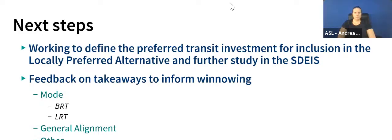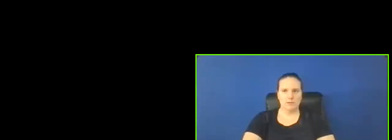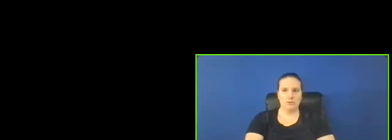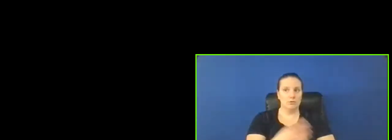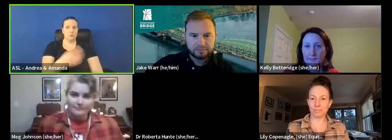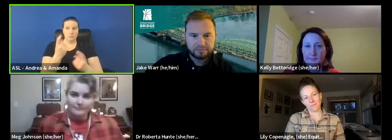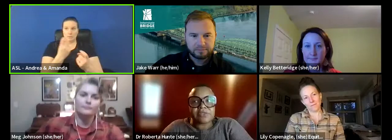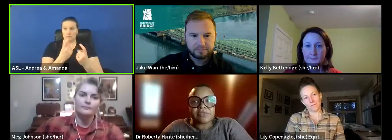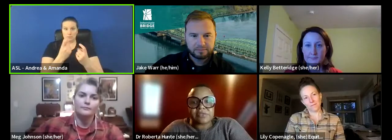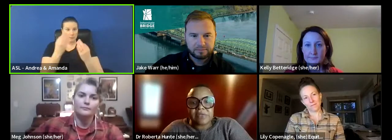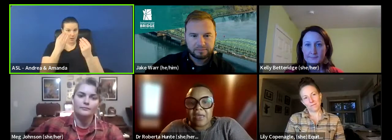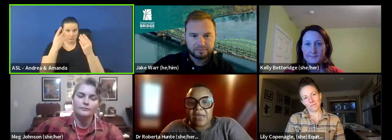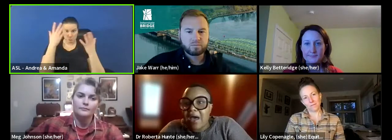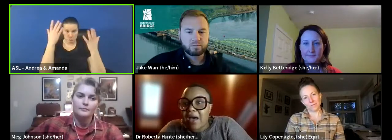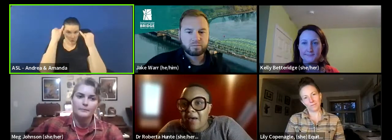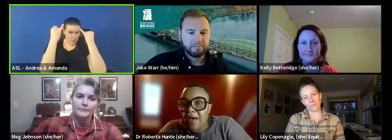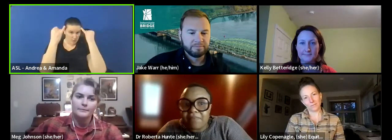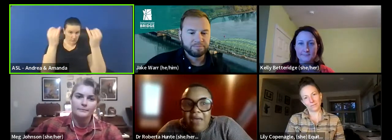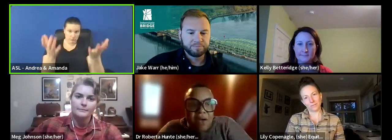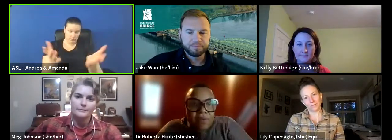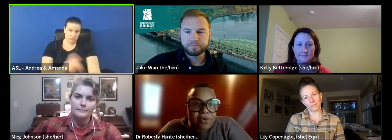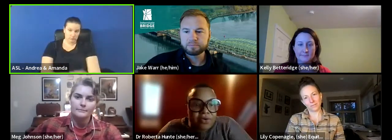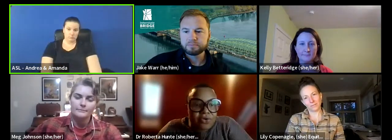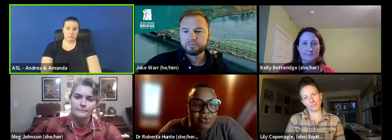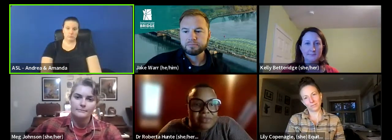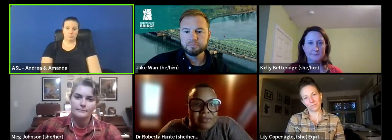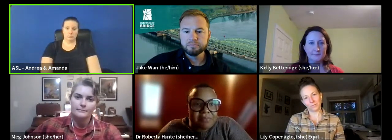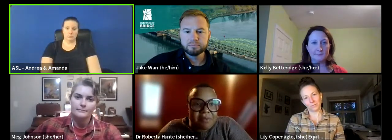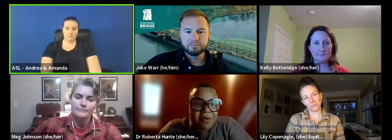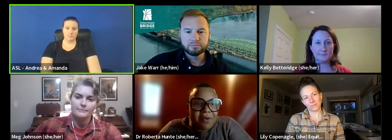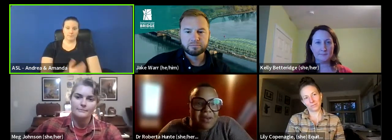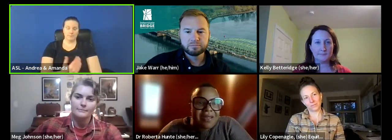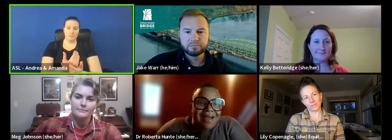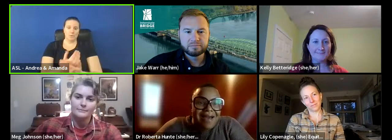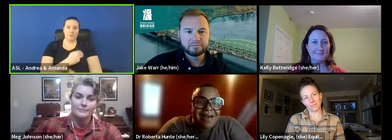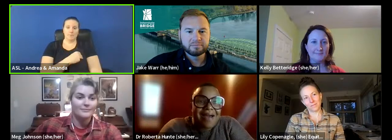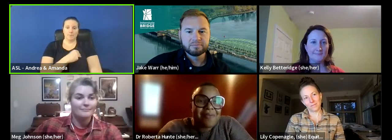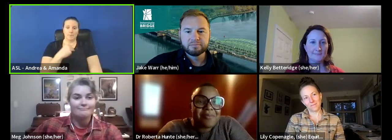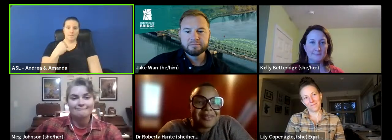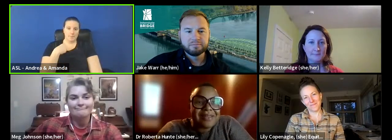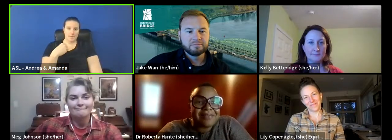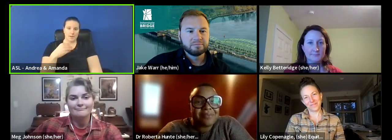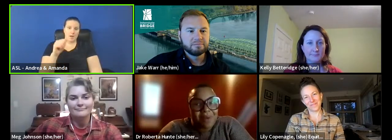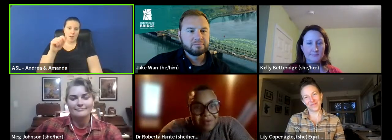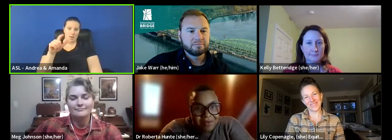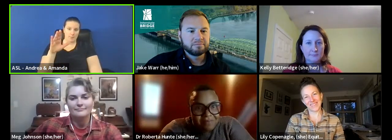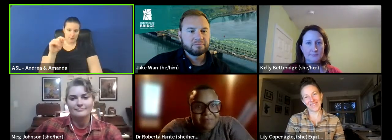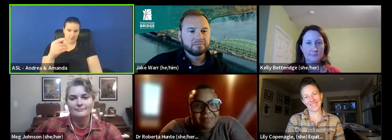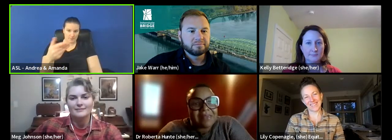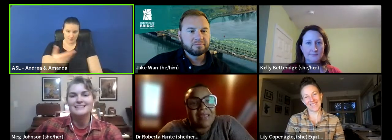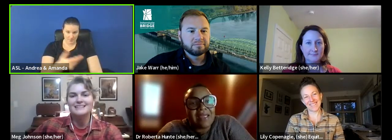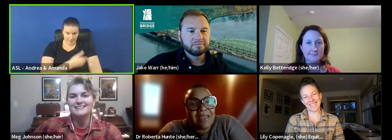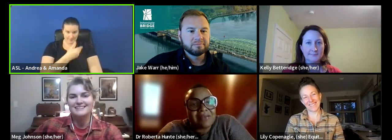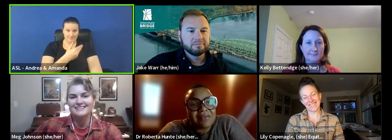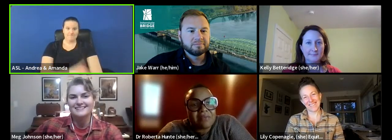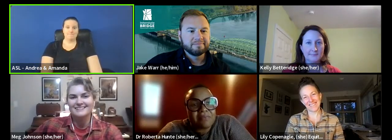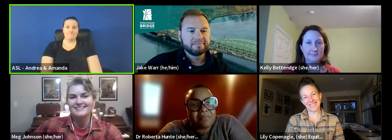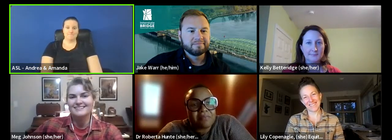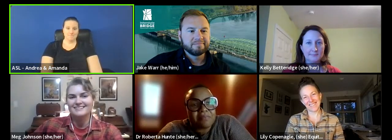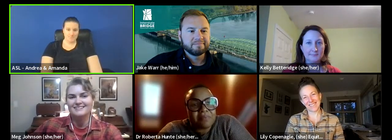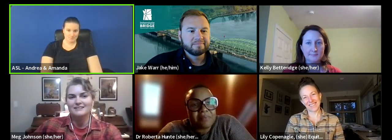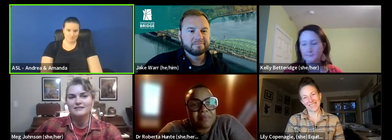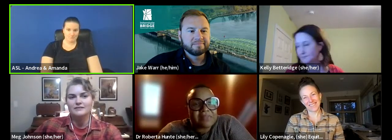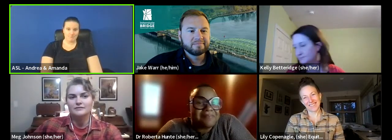questions, thoughts, reflections? Our newest member, Albert Lee, welcome.